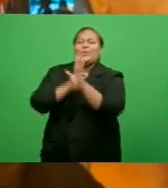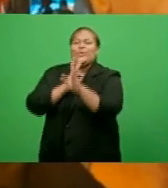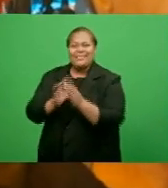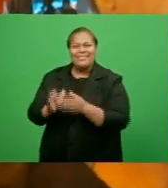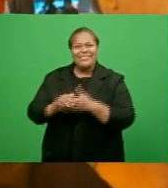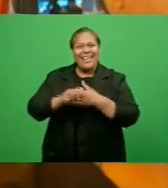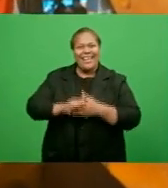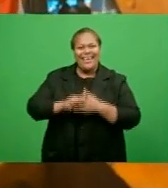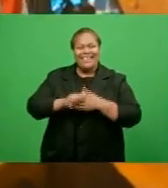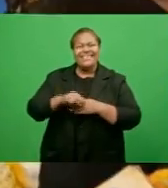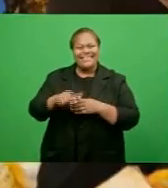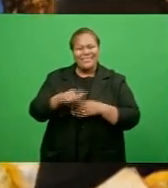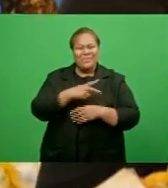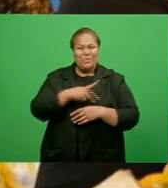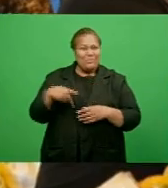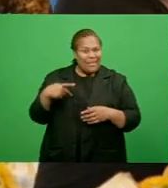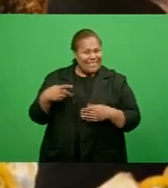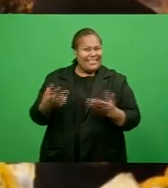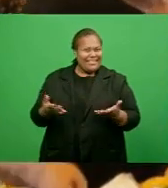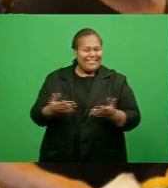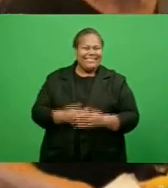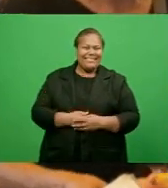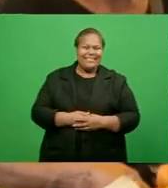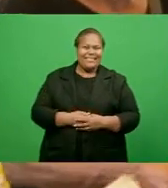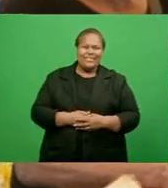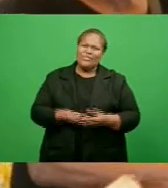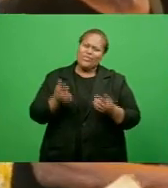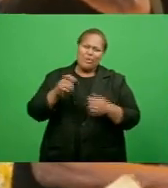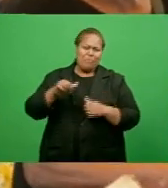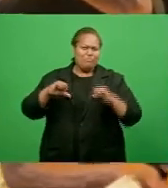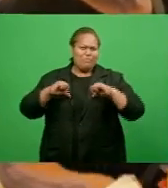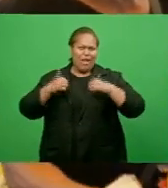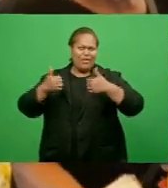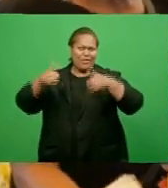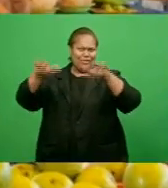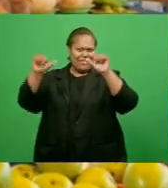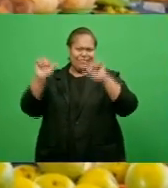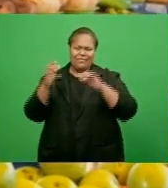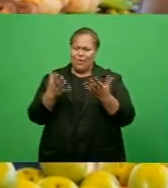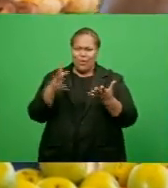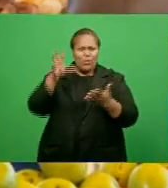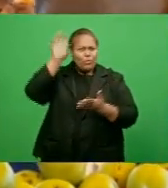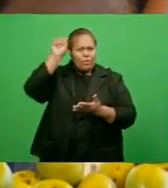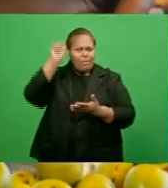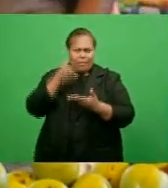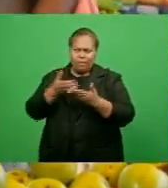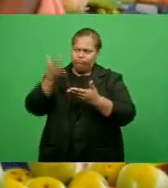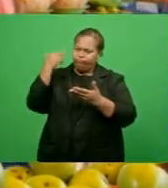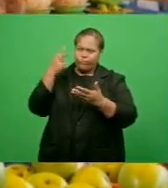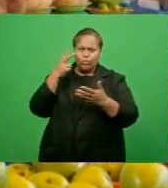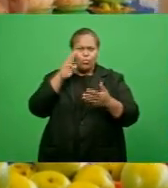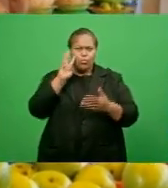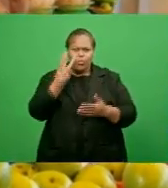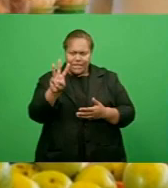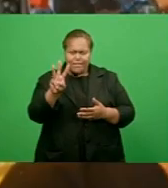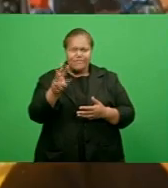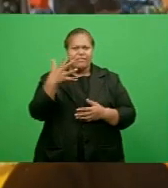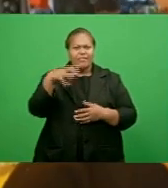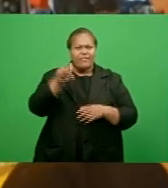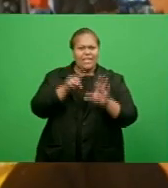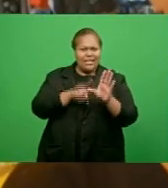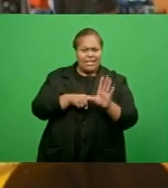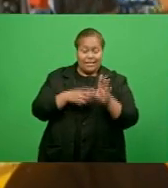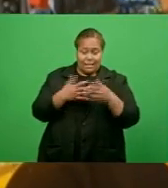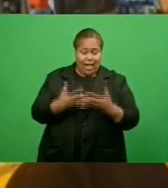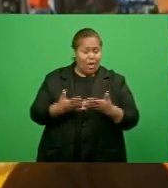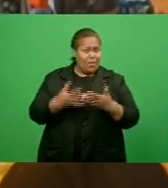history has always been a proud achievement for Boalau, and being able to witness the 50th anniversary is a blessing.